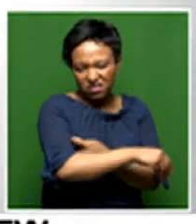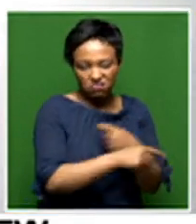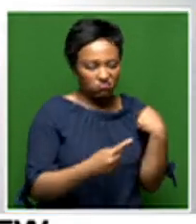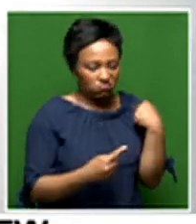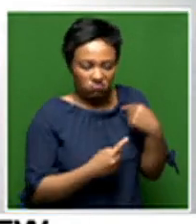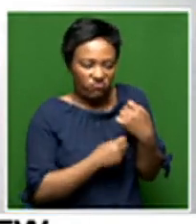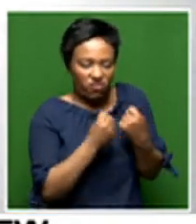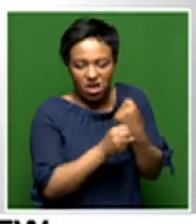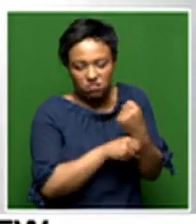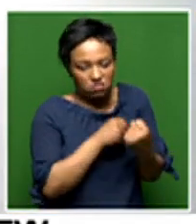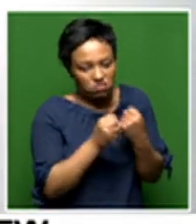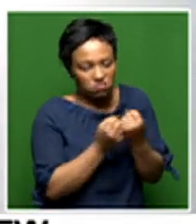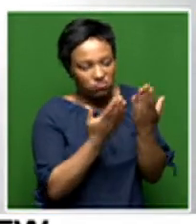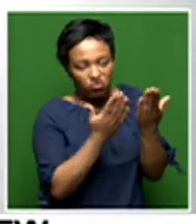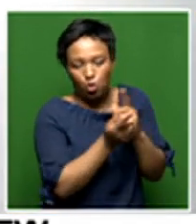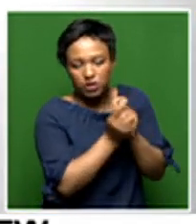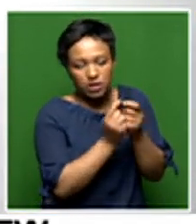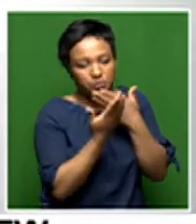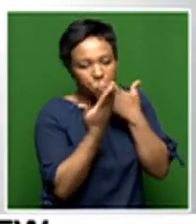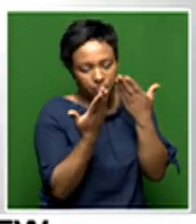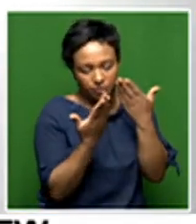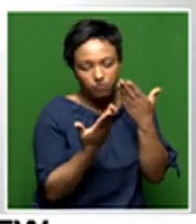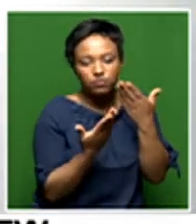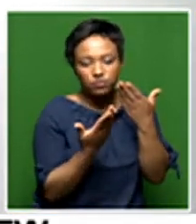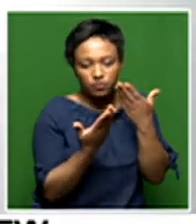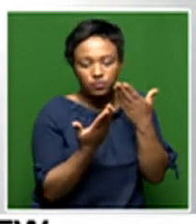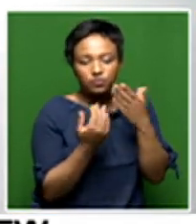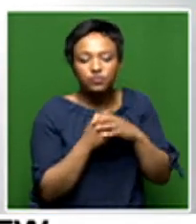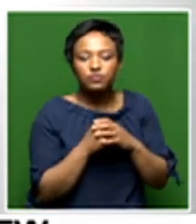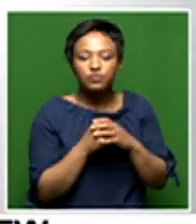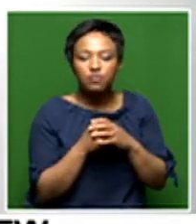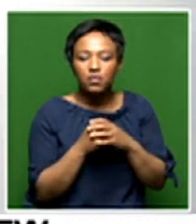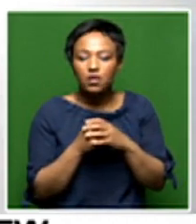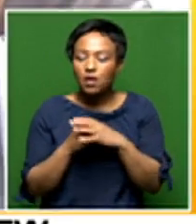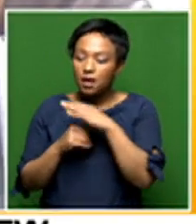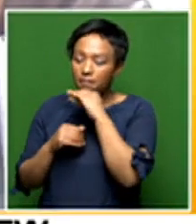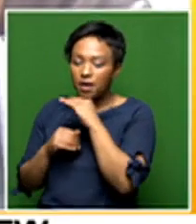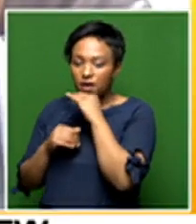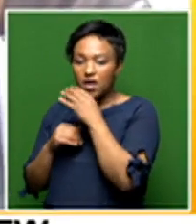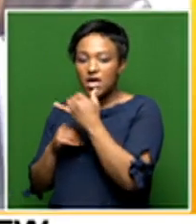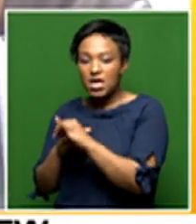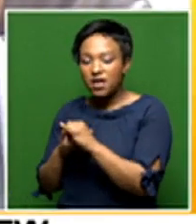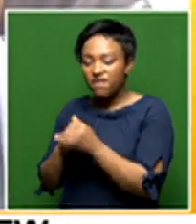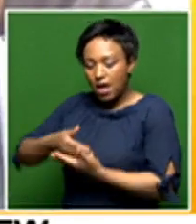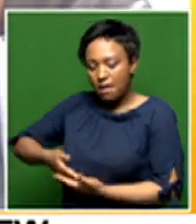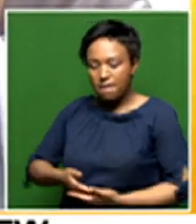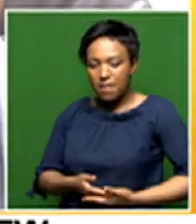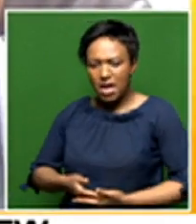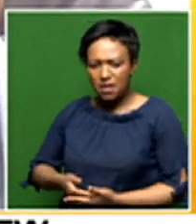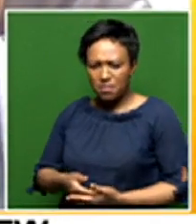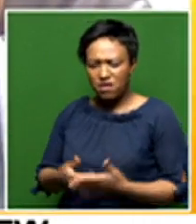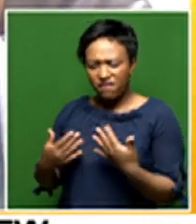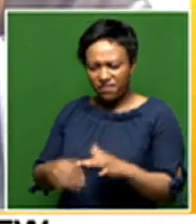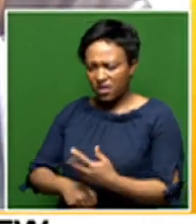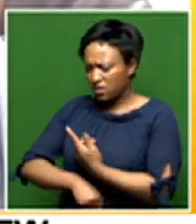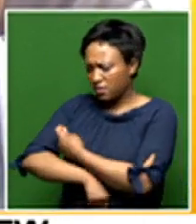that for many, many years. So nothing has changed at this stage. So we wouldn't, if in fact you have had this, you wouldn't really need a new one.